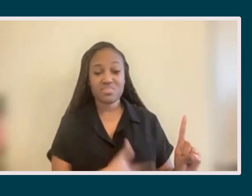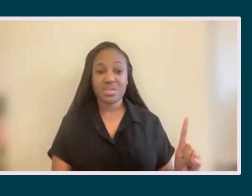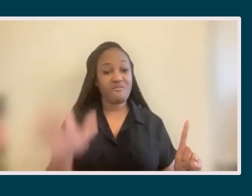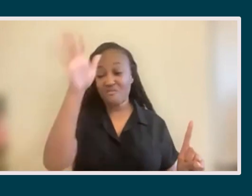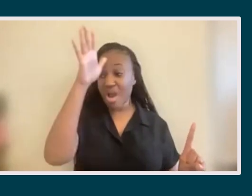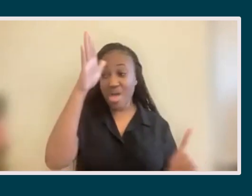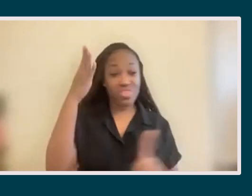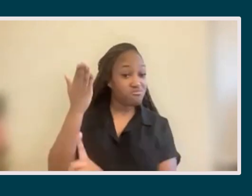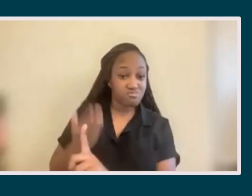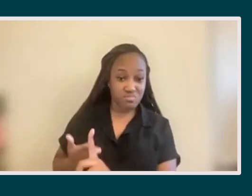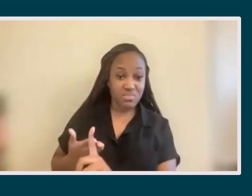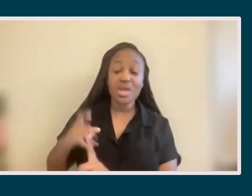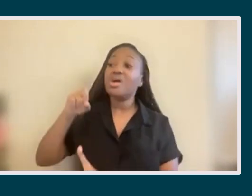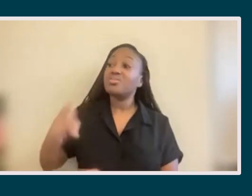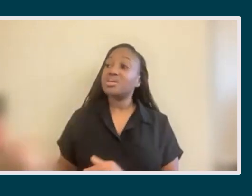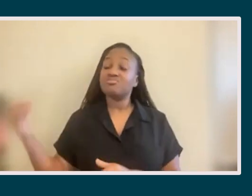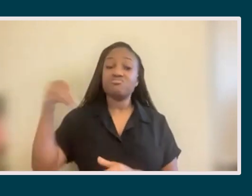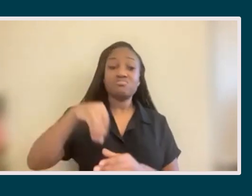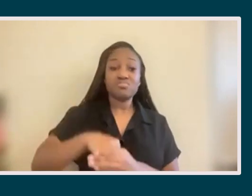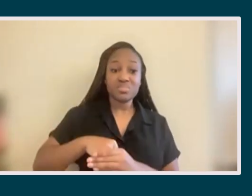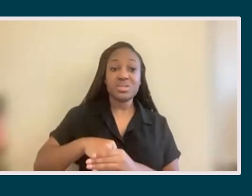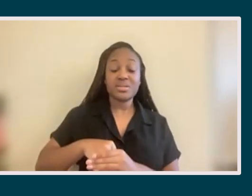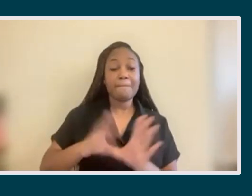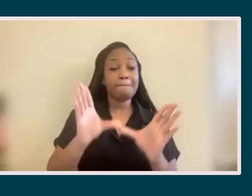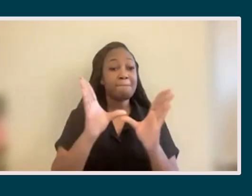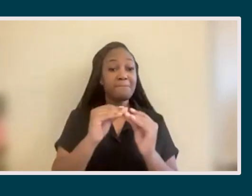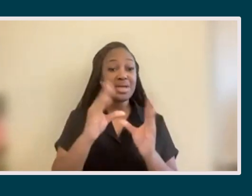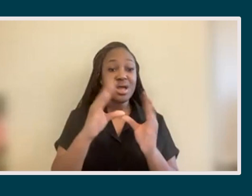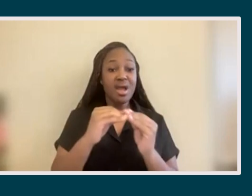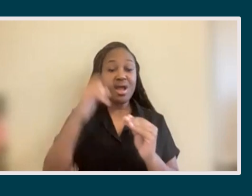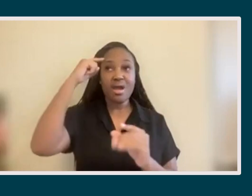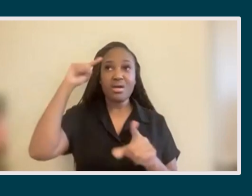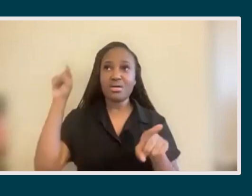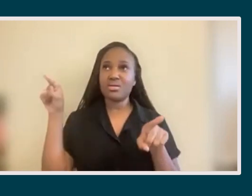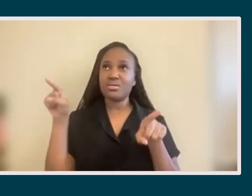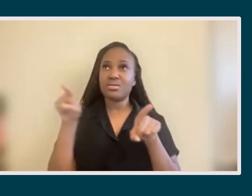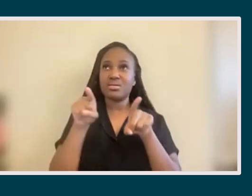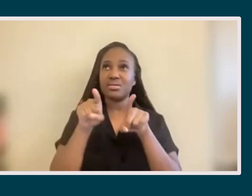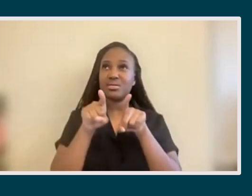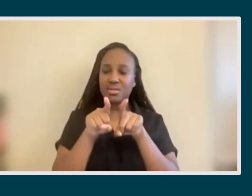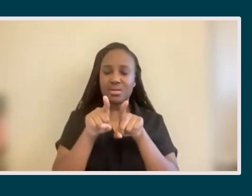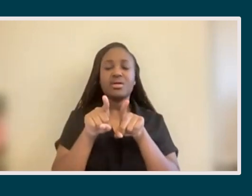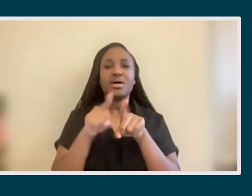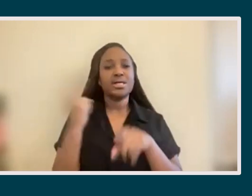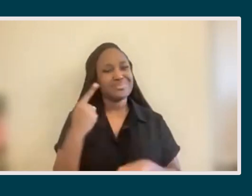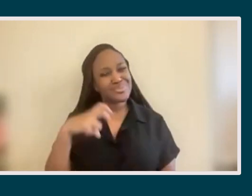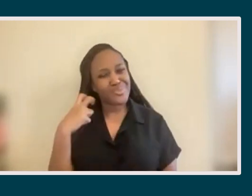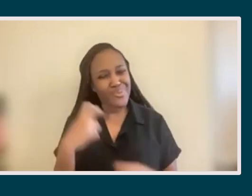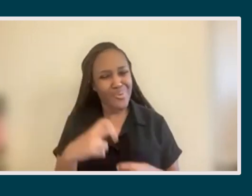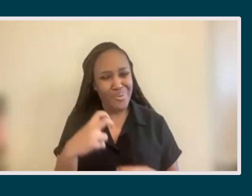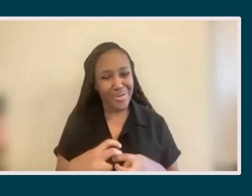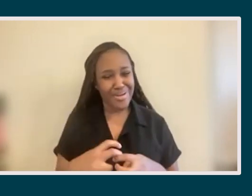to come to this meeting of the minds in terms of, which sometimes is hard for whether it's,